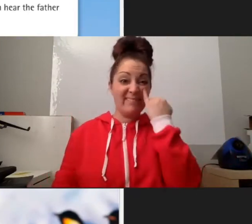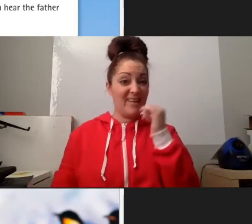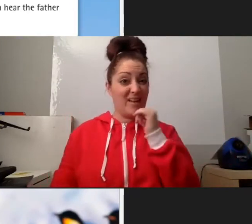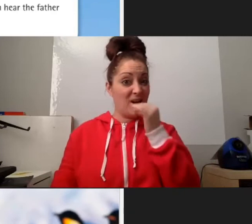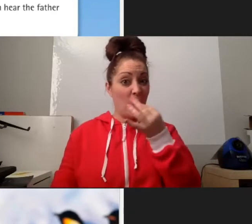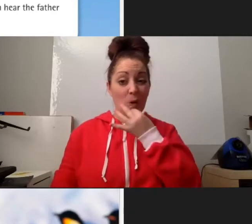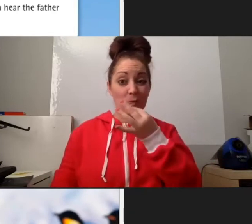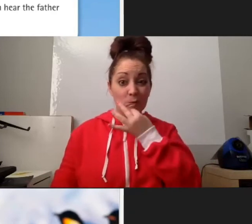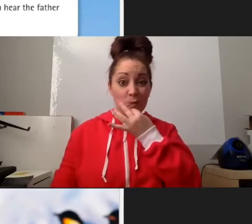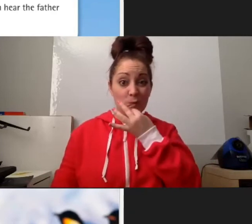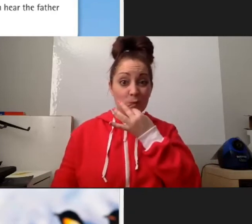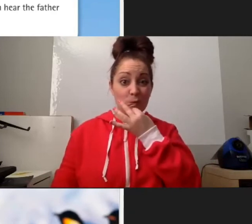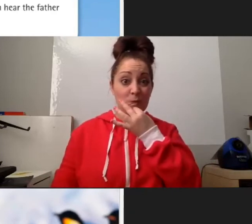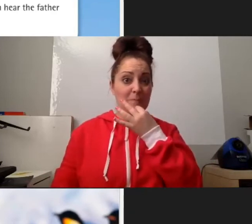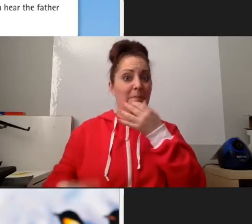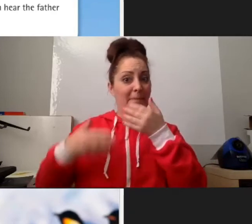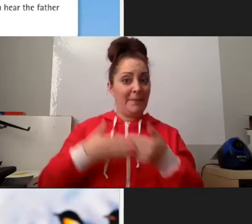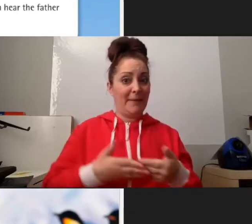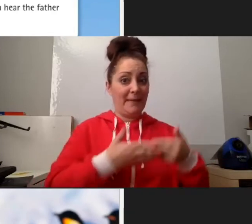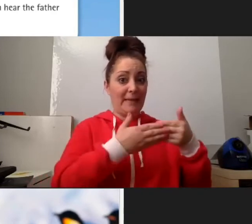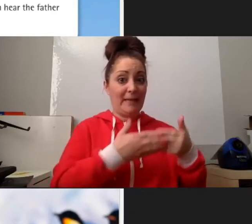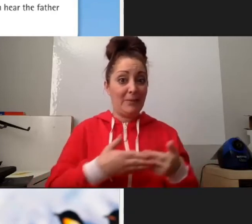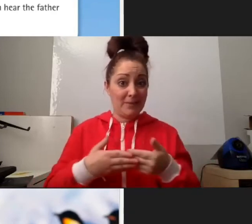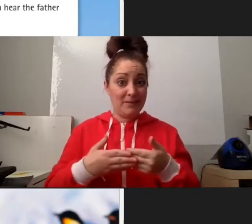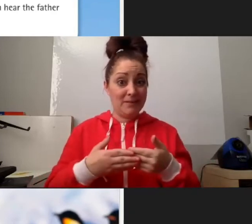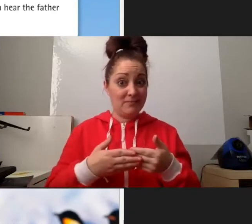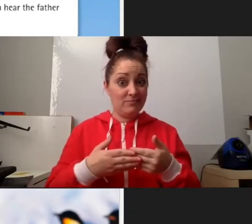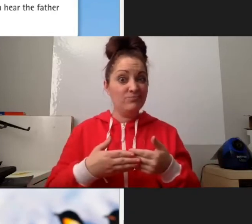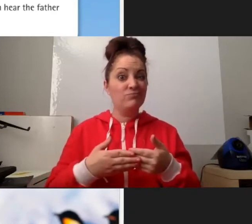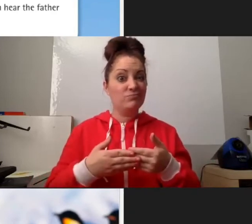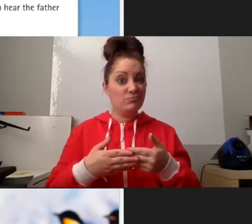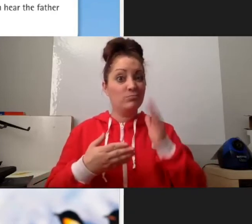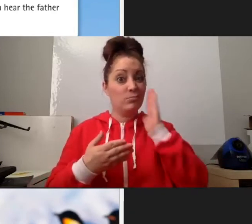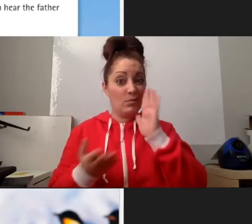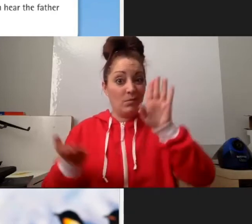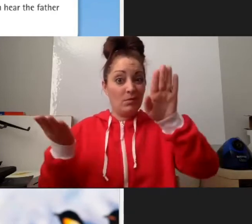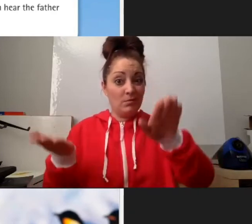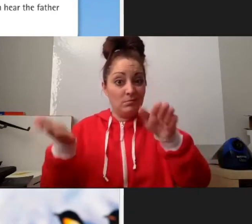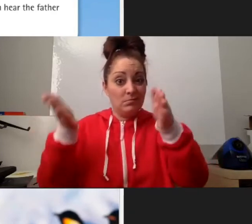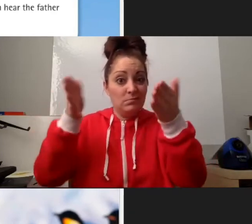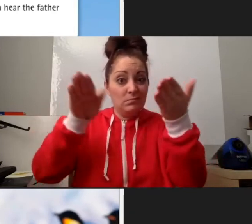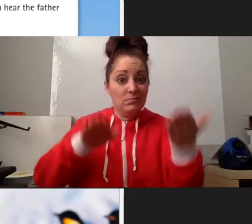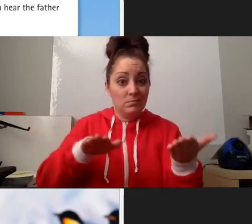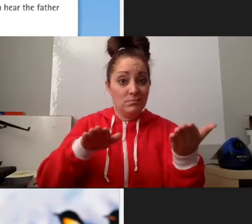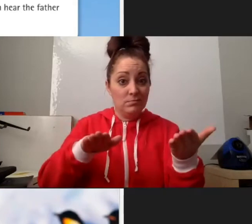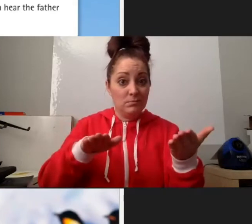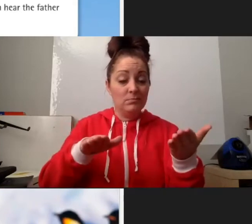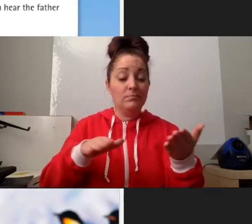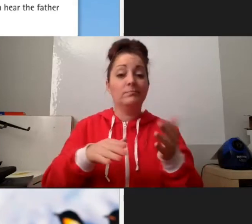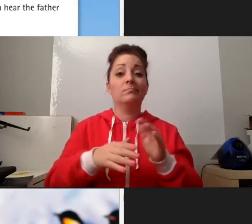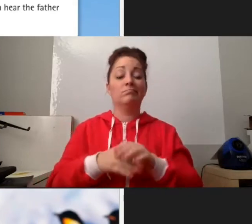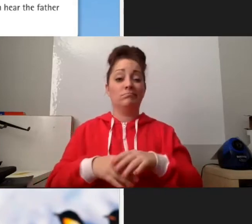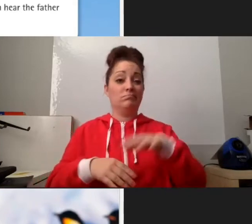If the mother doesn't come back soon with food, the chick will die.